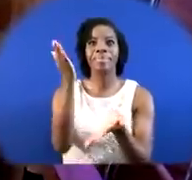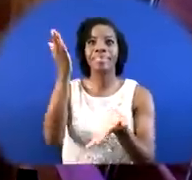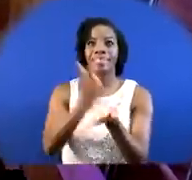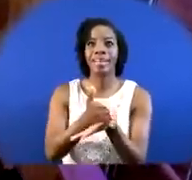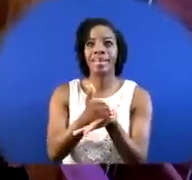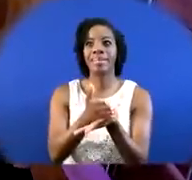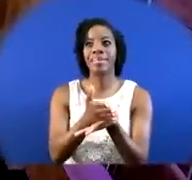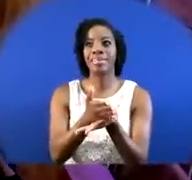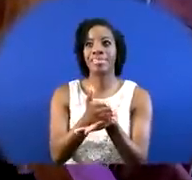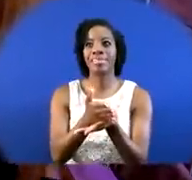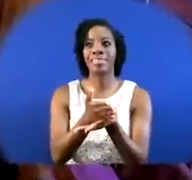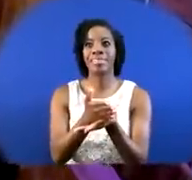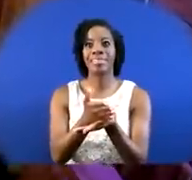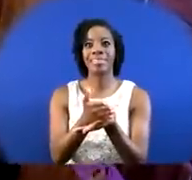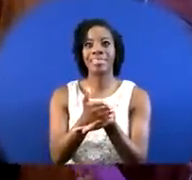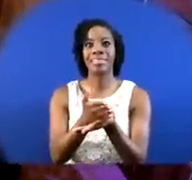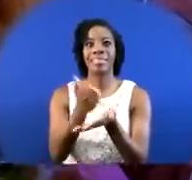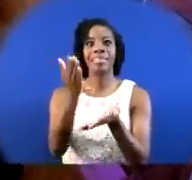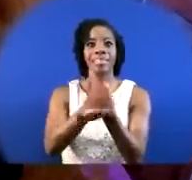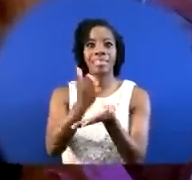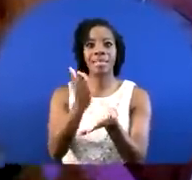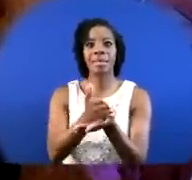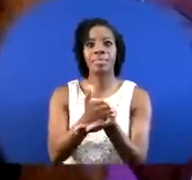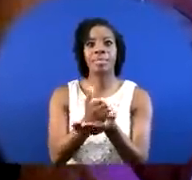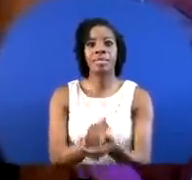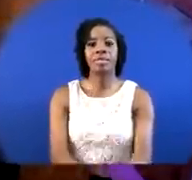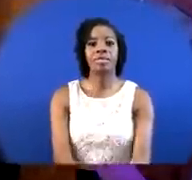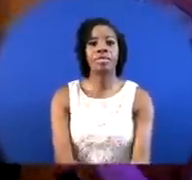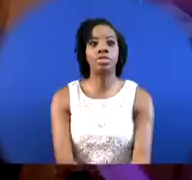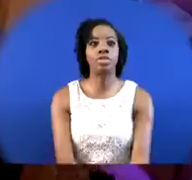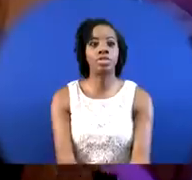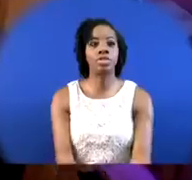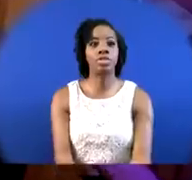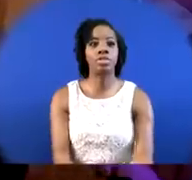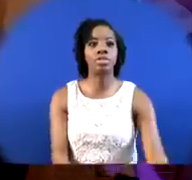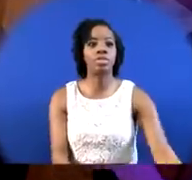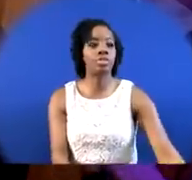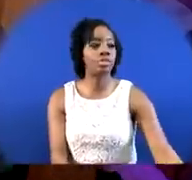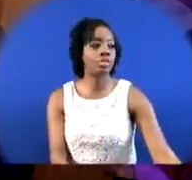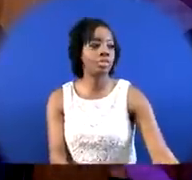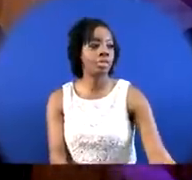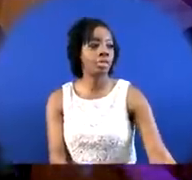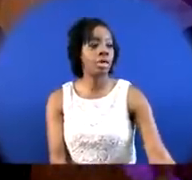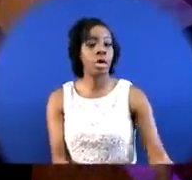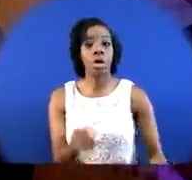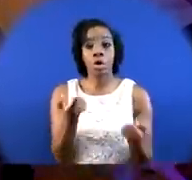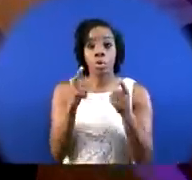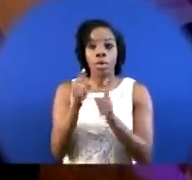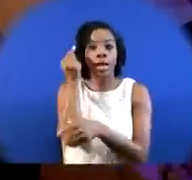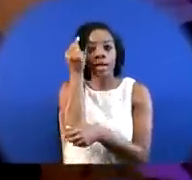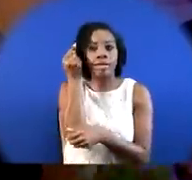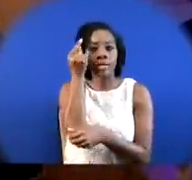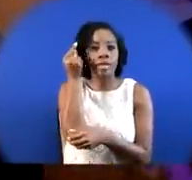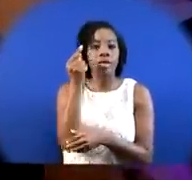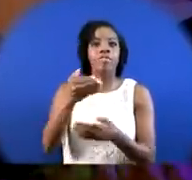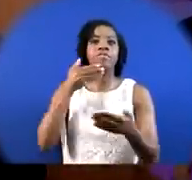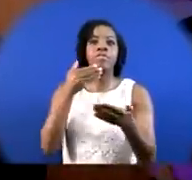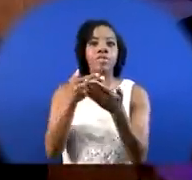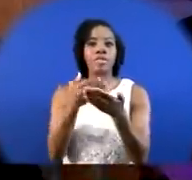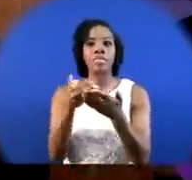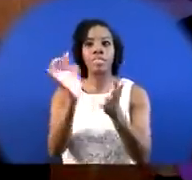Stop. Just stop it some more. When I think of the goodness of Jesus,